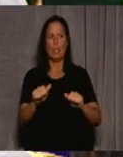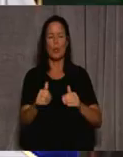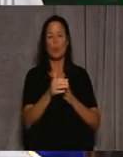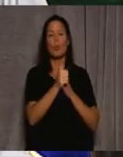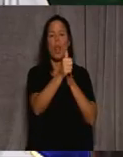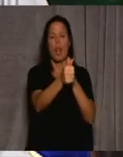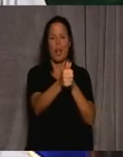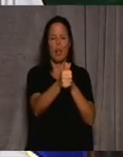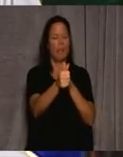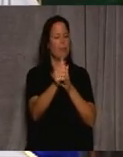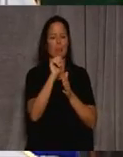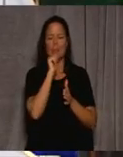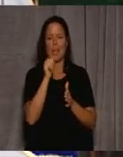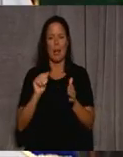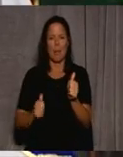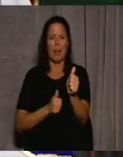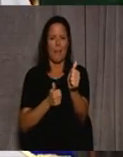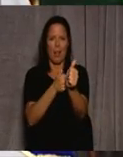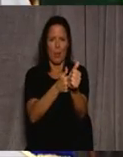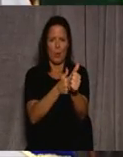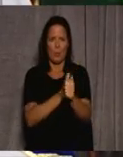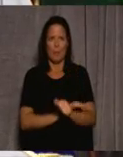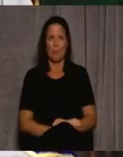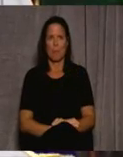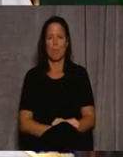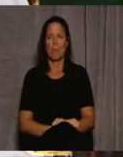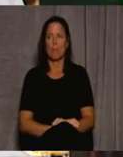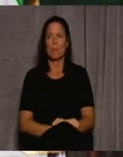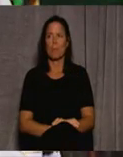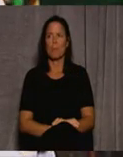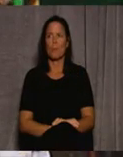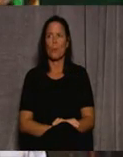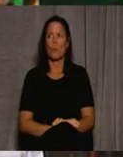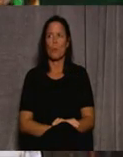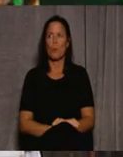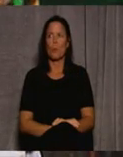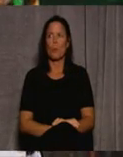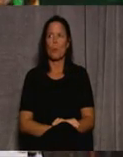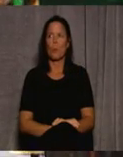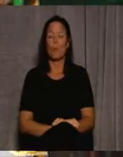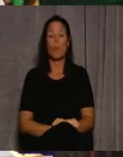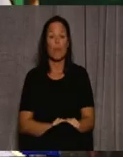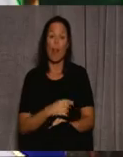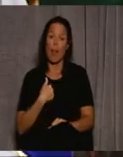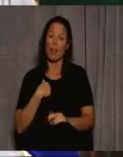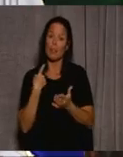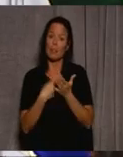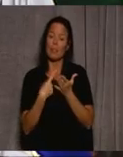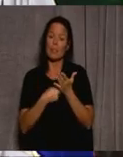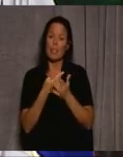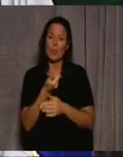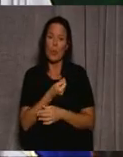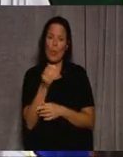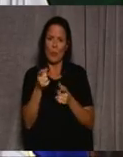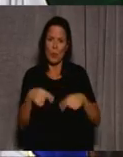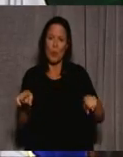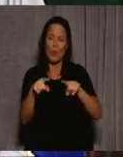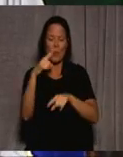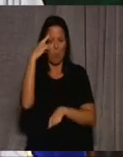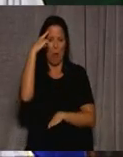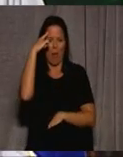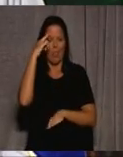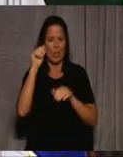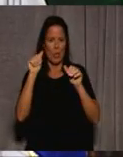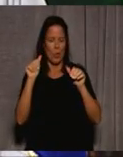of being led. And from discussions with several of you, I believe